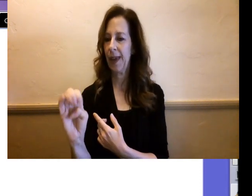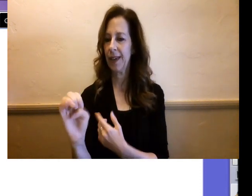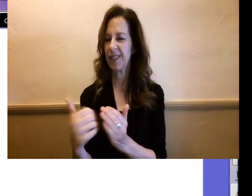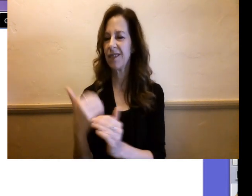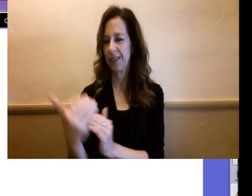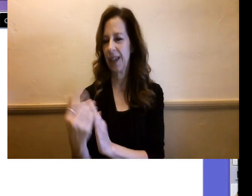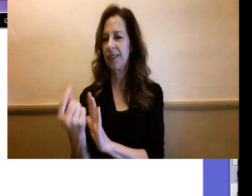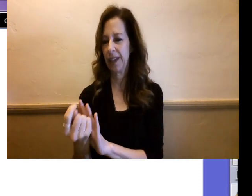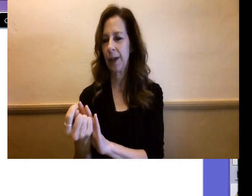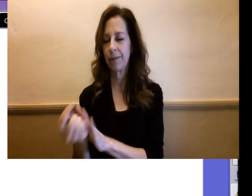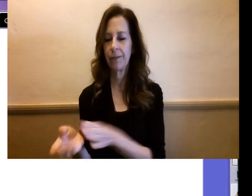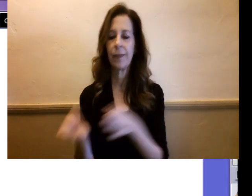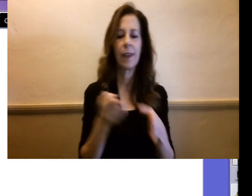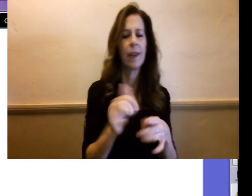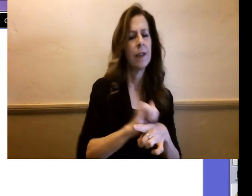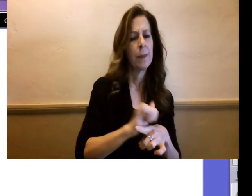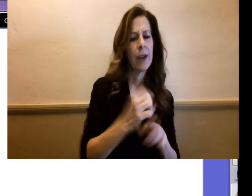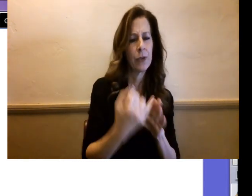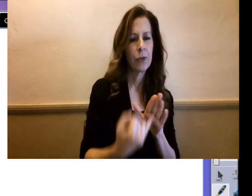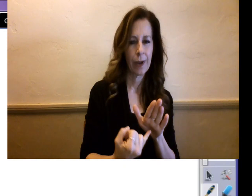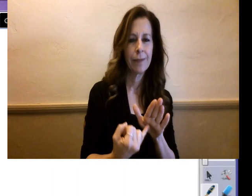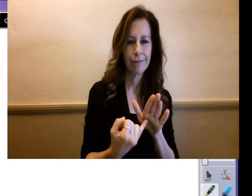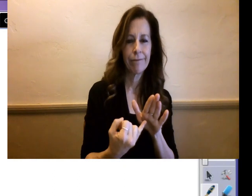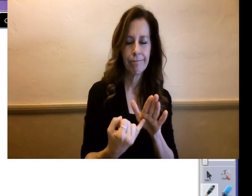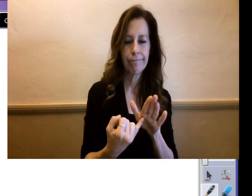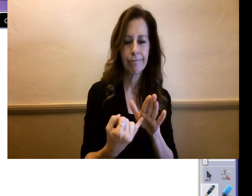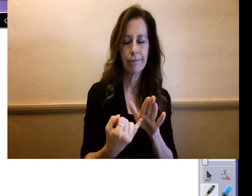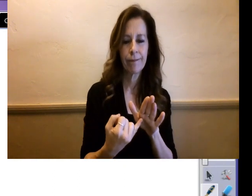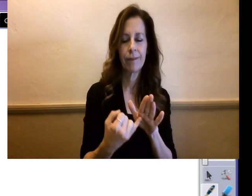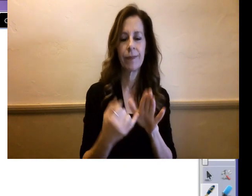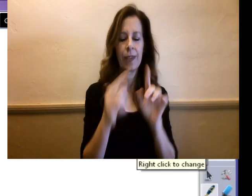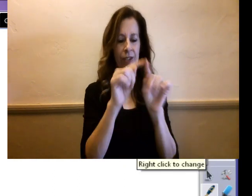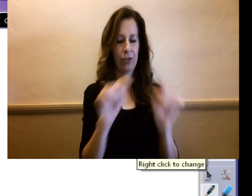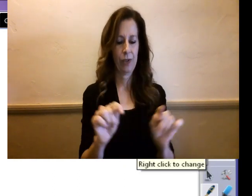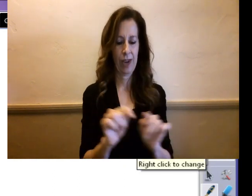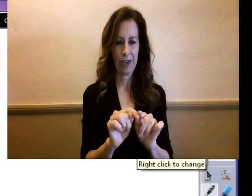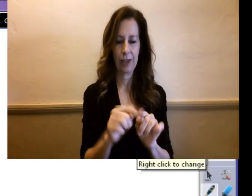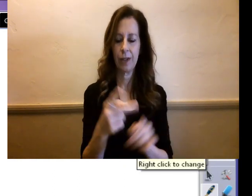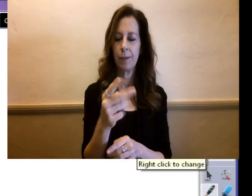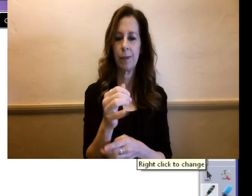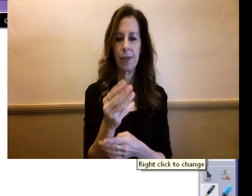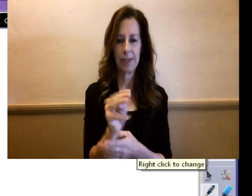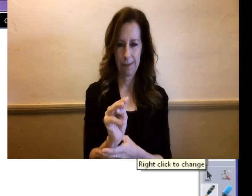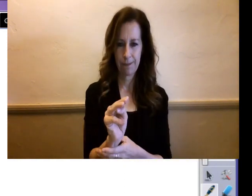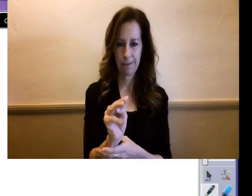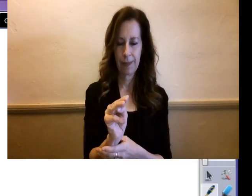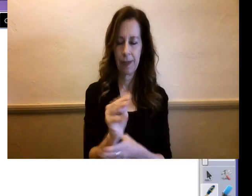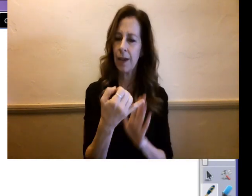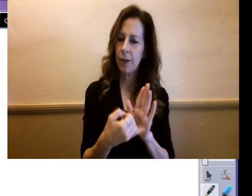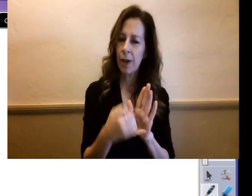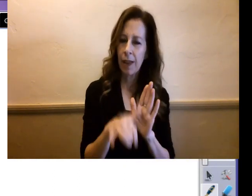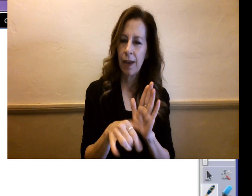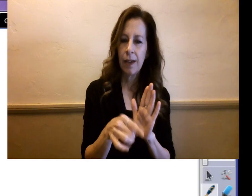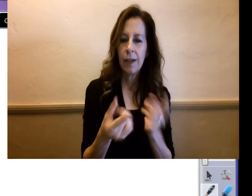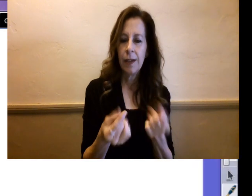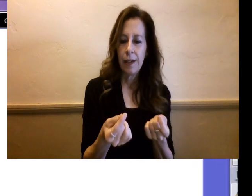video. Okay. But let's practice drawing these. All right. So triangular prism. What I do to